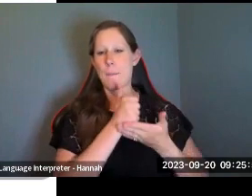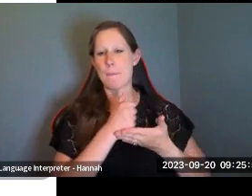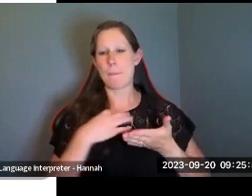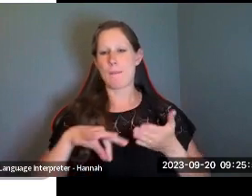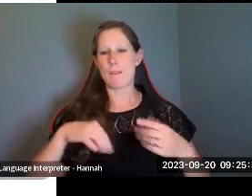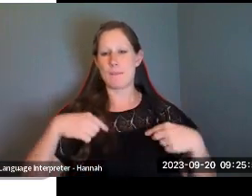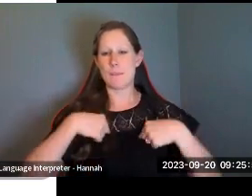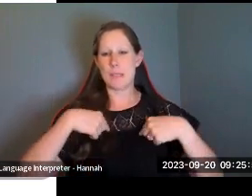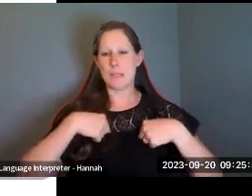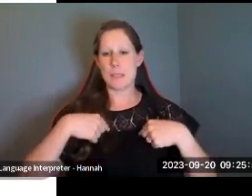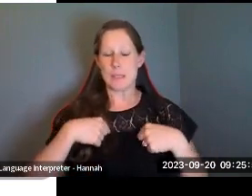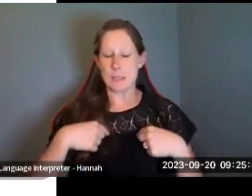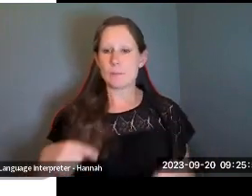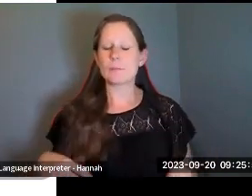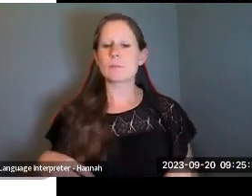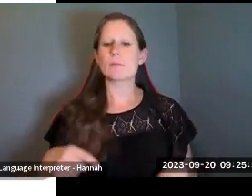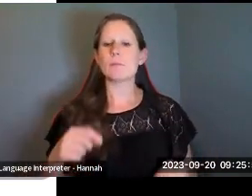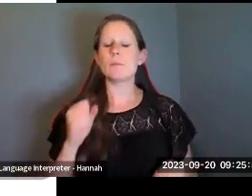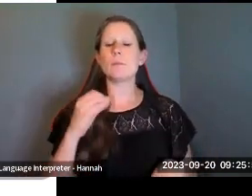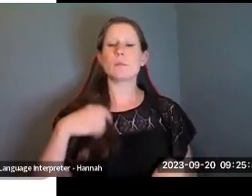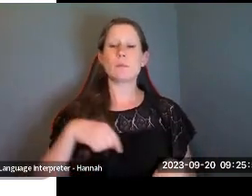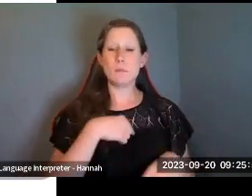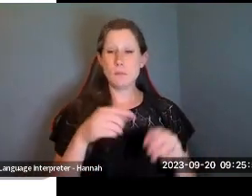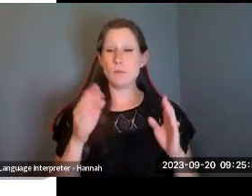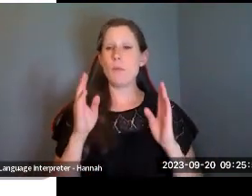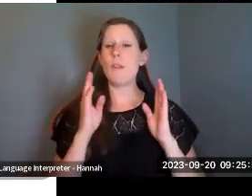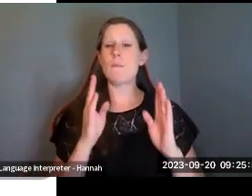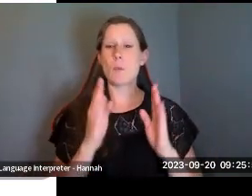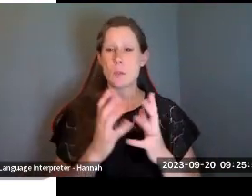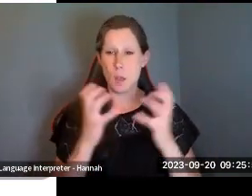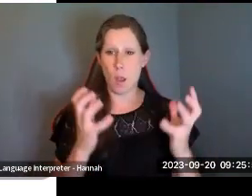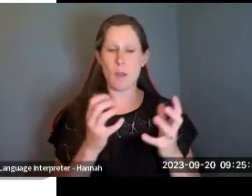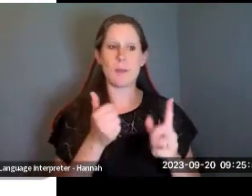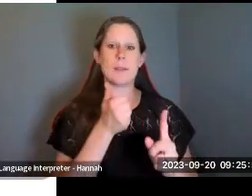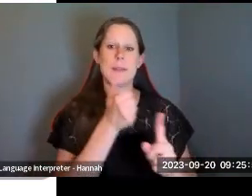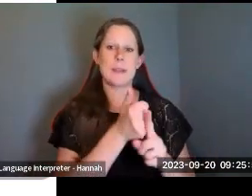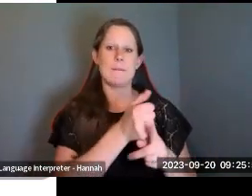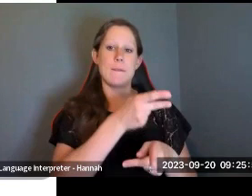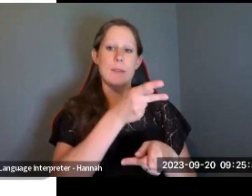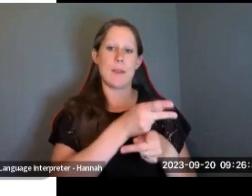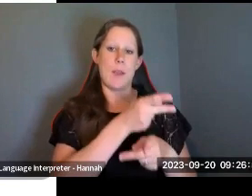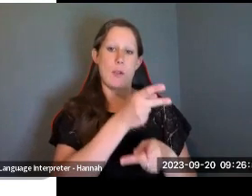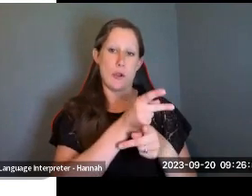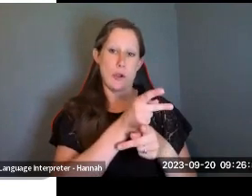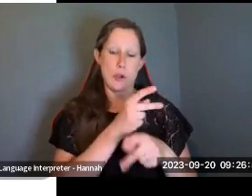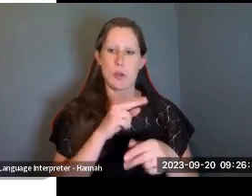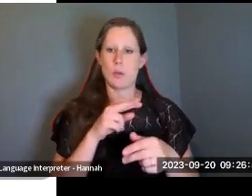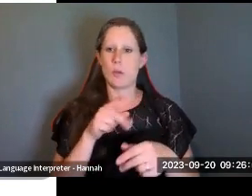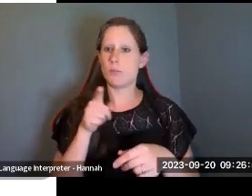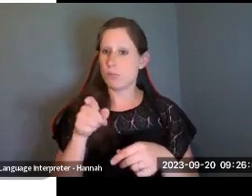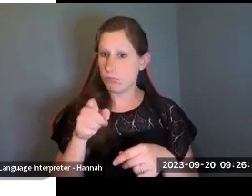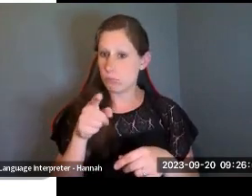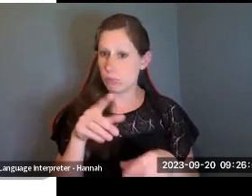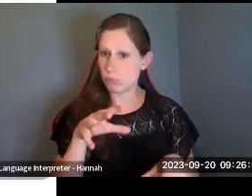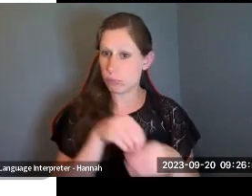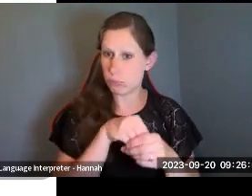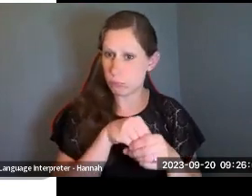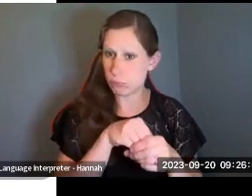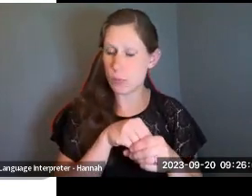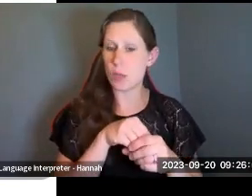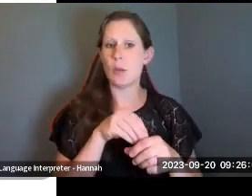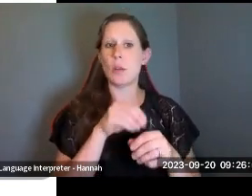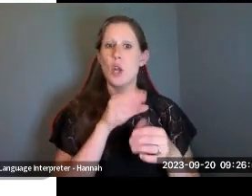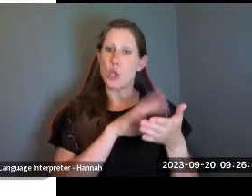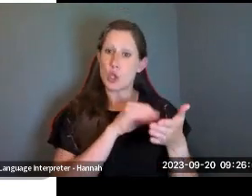do focus a lot on self-care for you as the participant learning